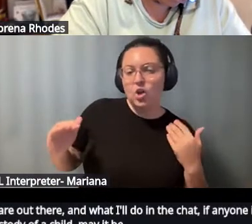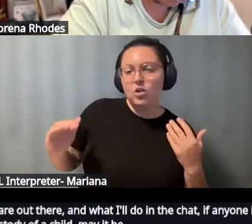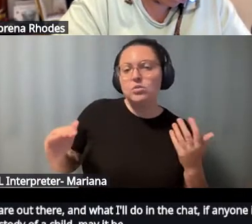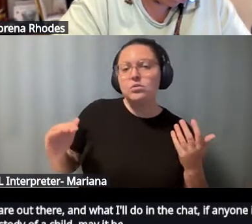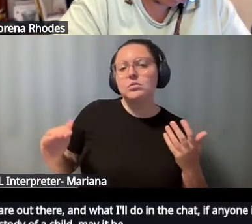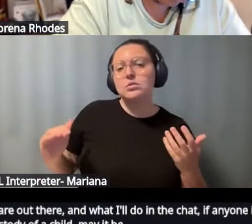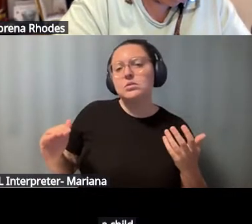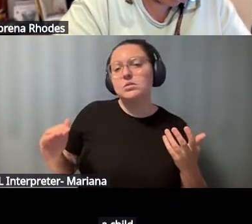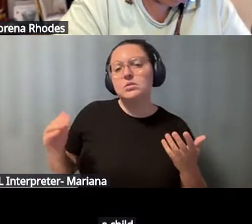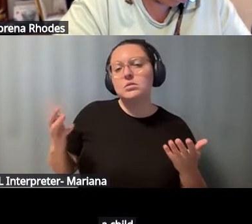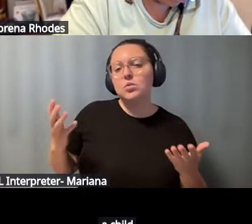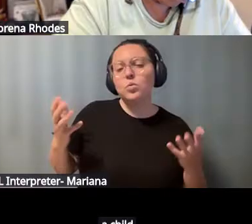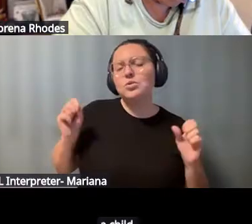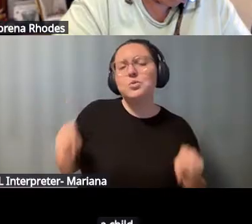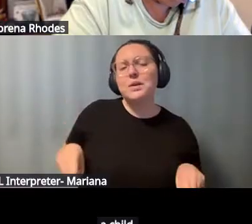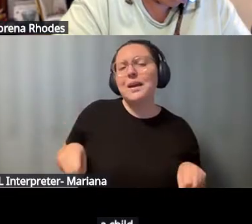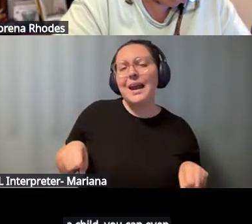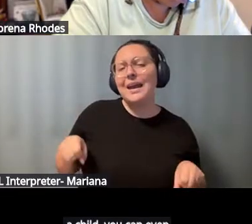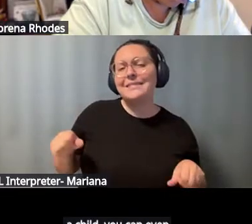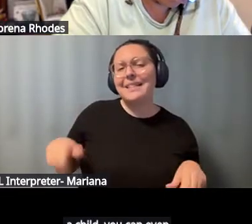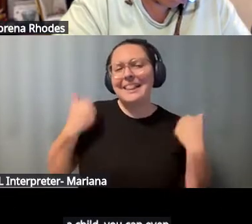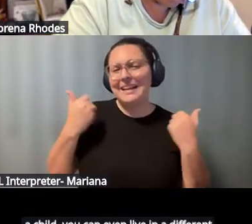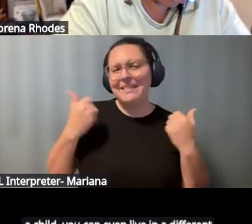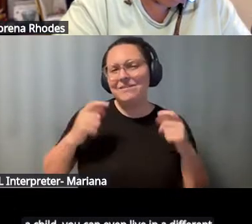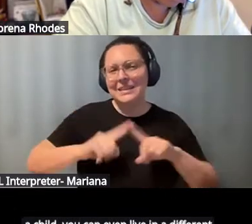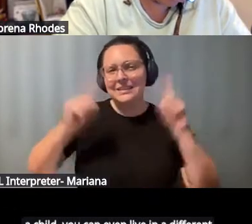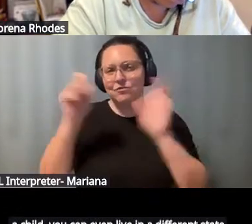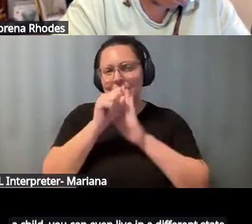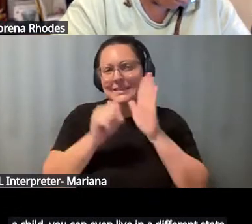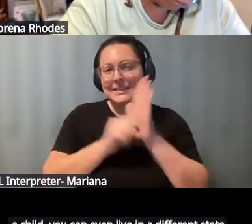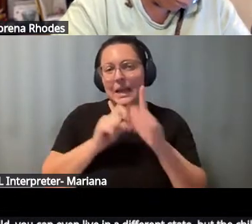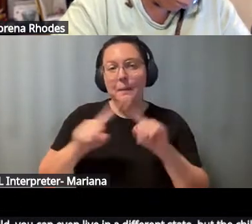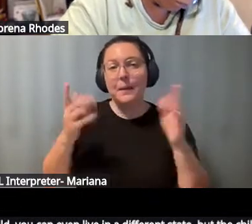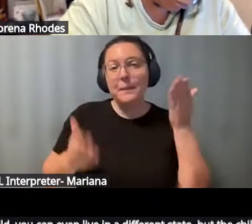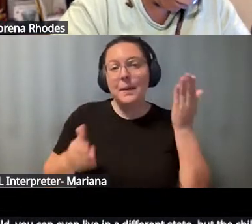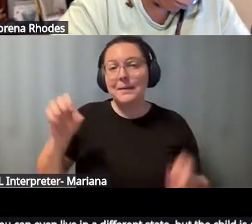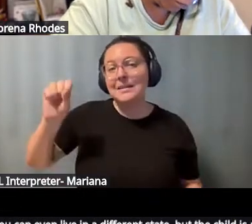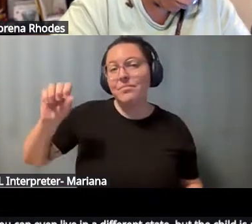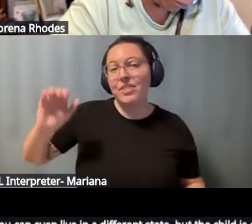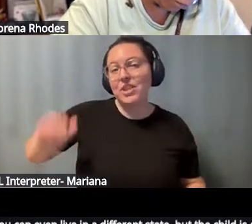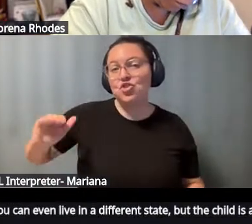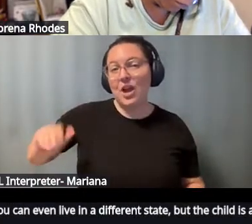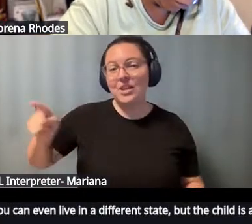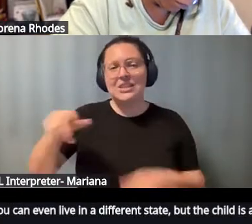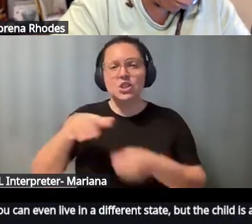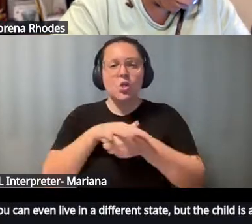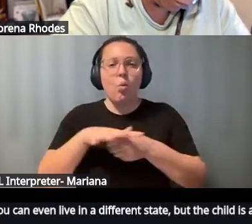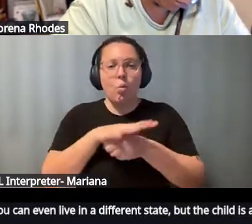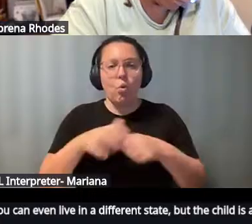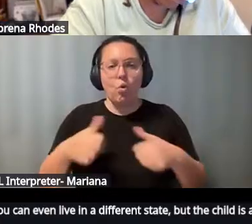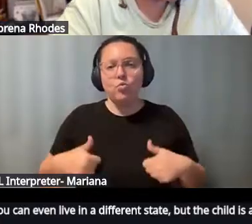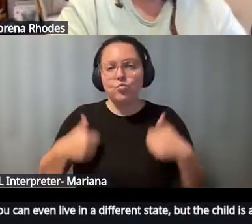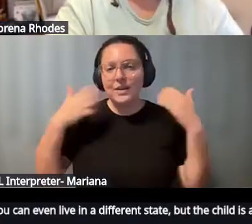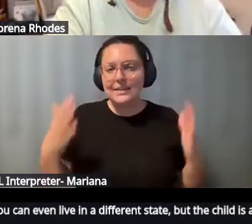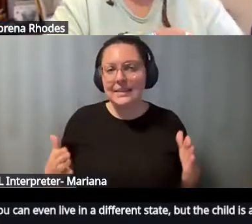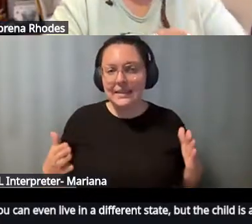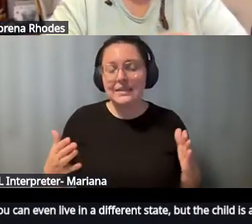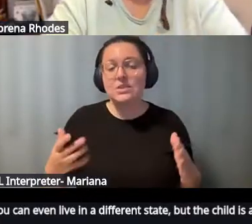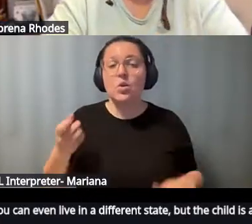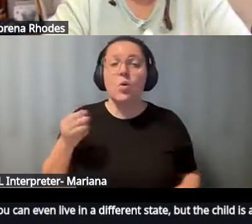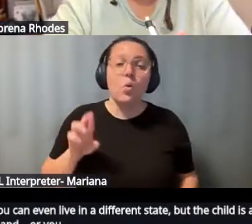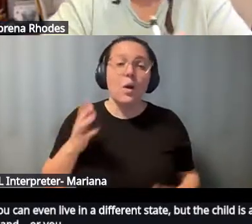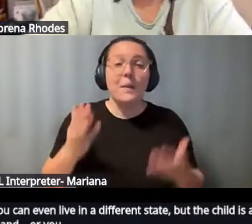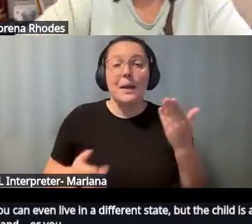child, you can even live in a different state, but the child is a local resident, and or you are